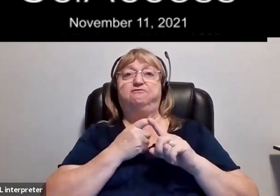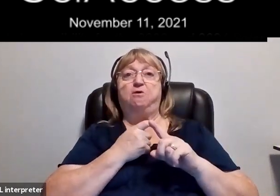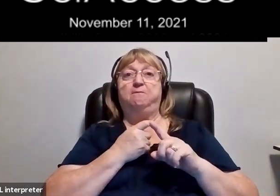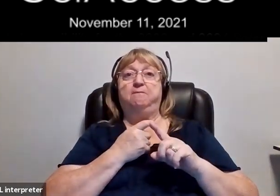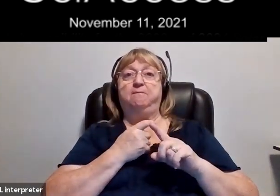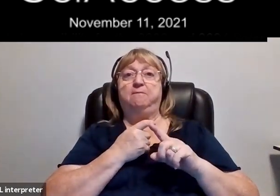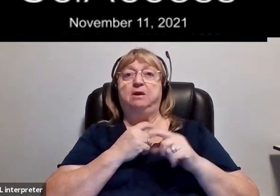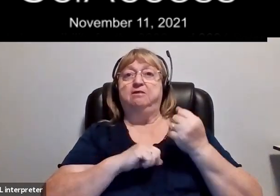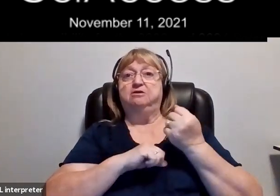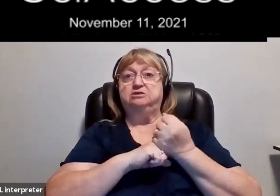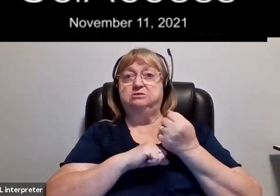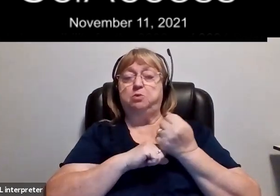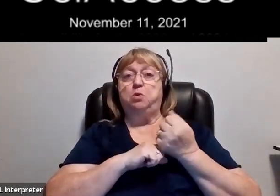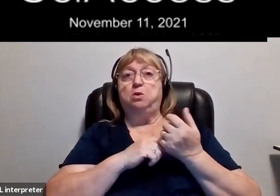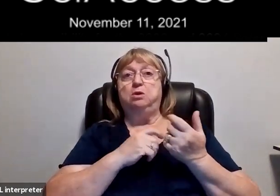support,